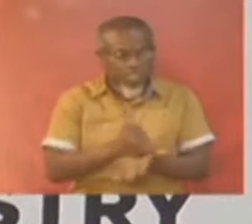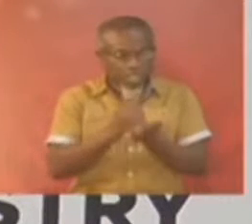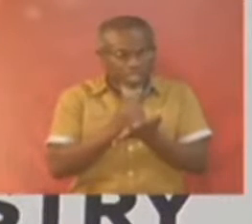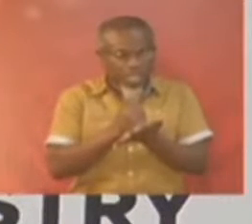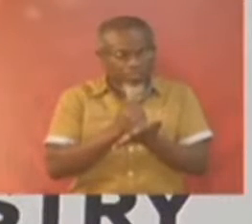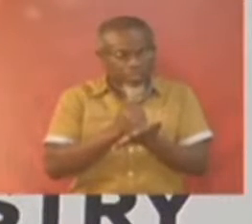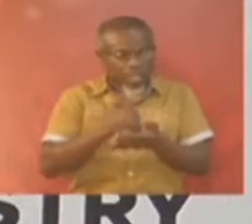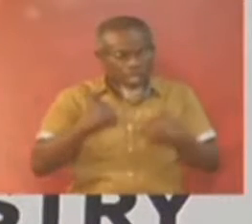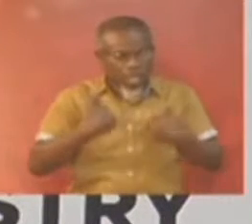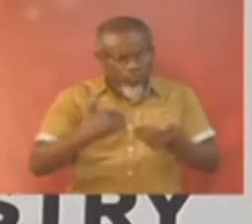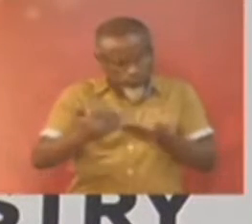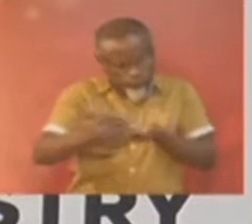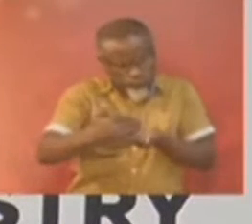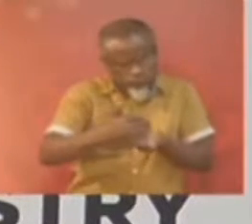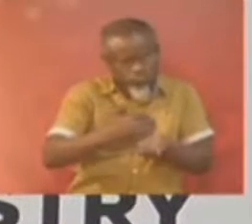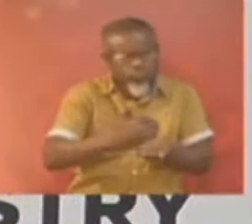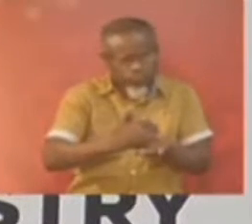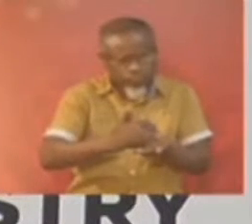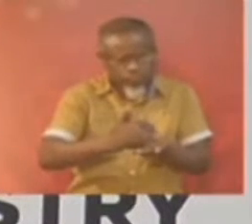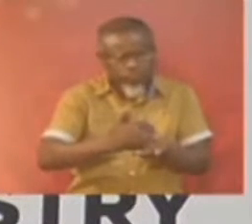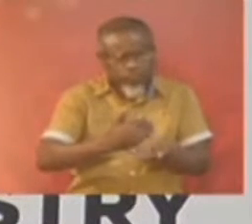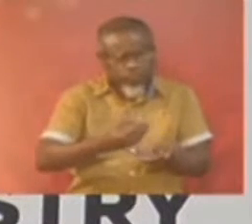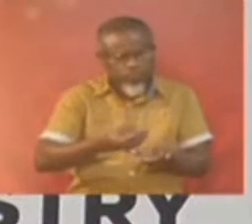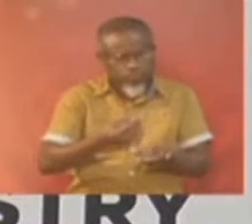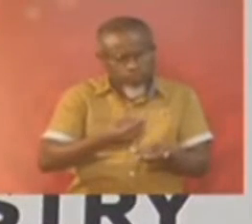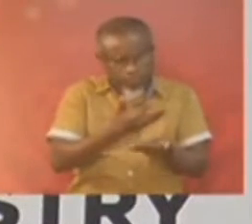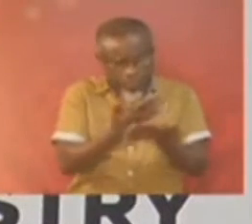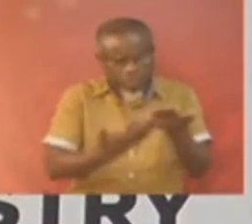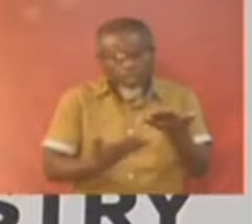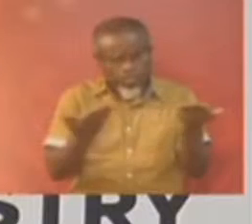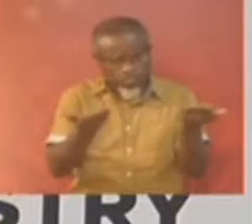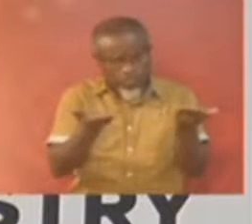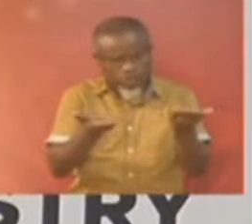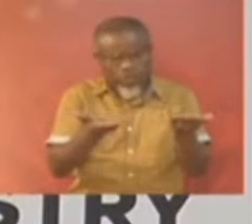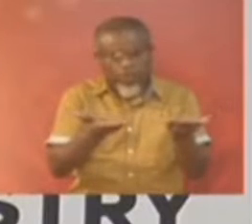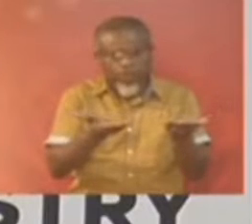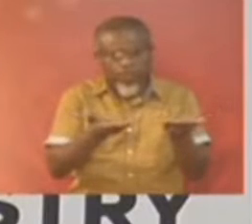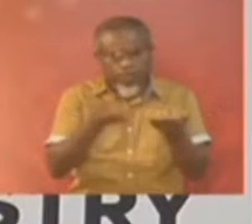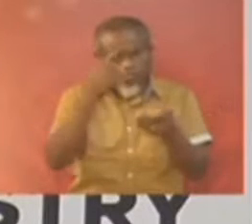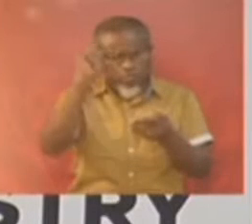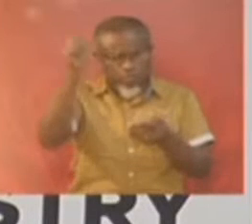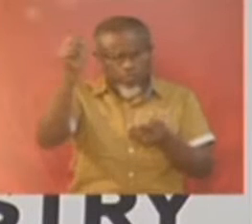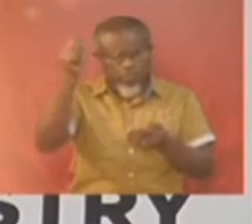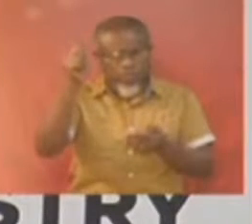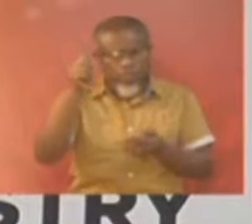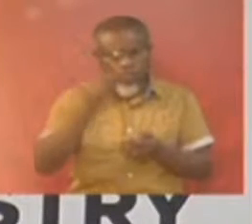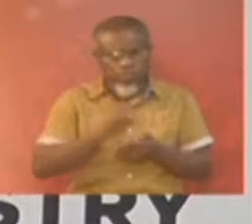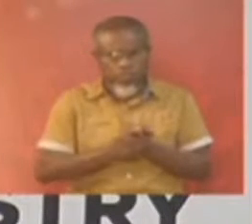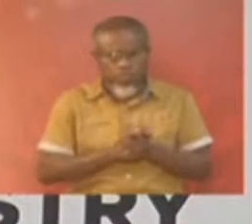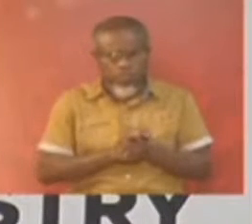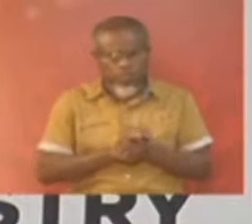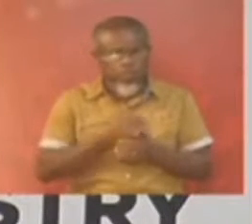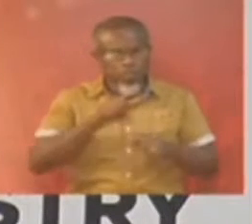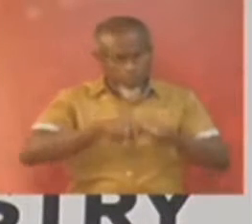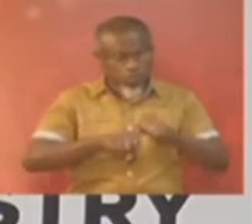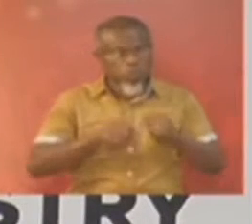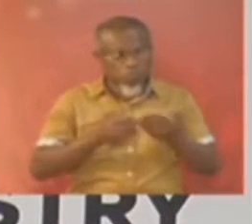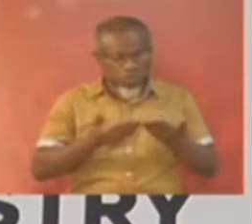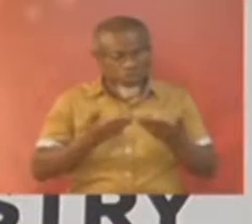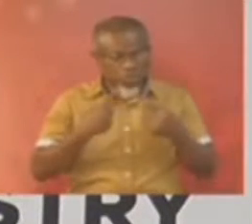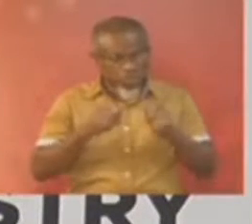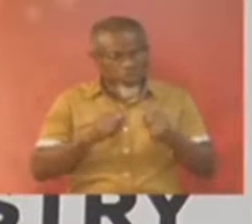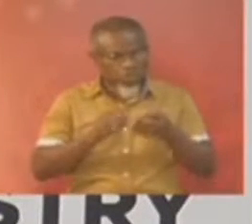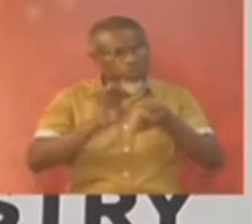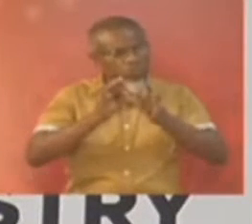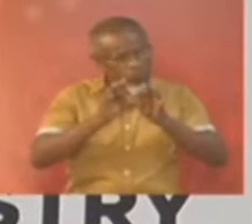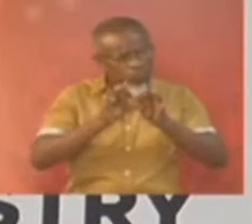situation with persons coming in and donating to their various areas in Tobago. So it is being rectified,